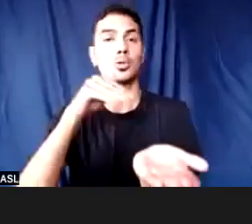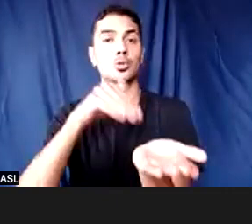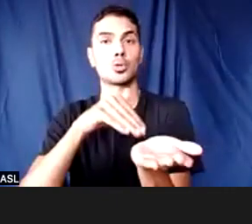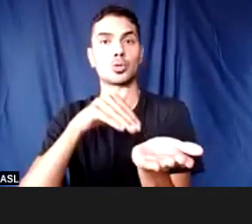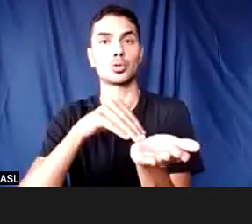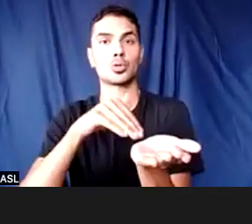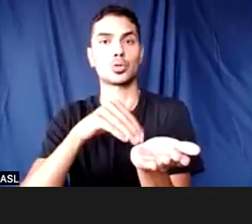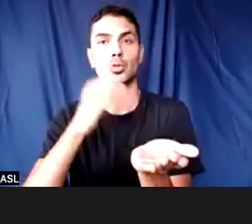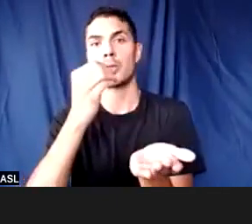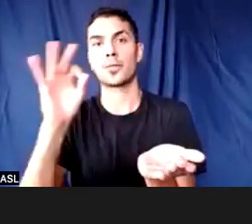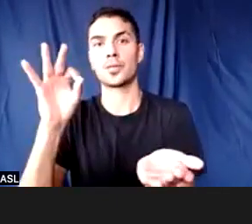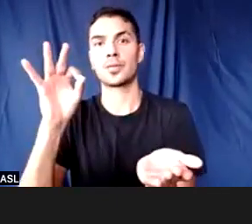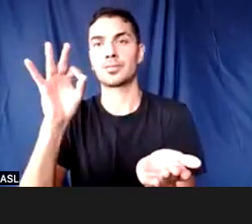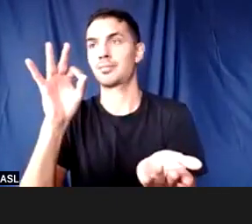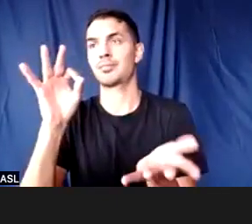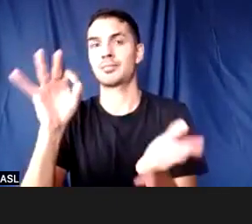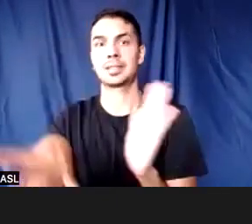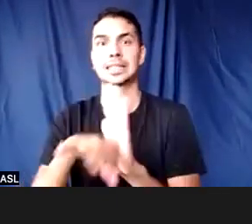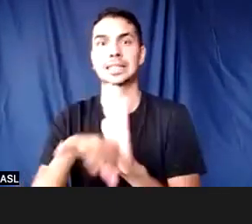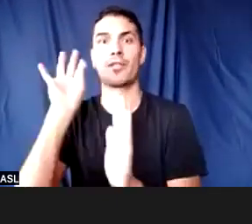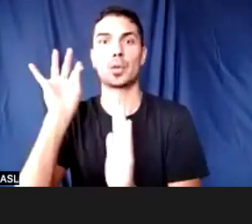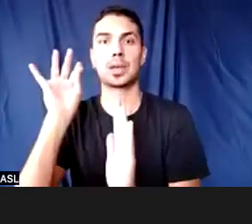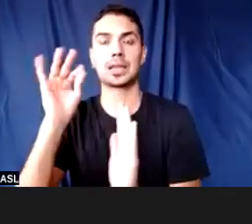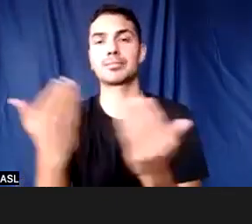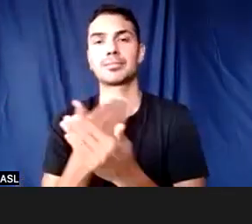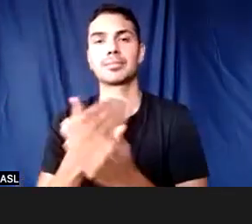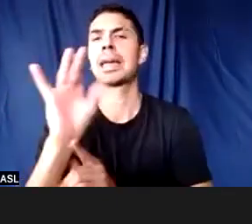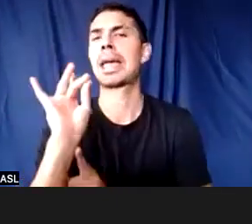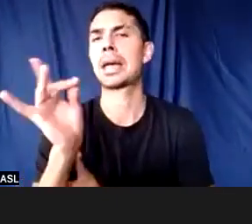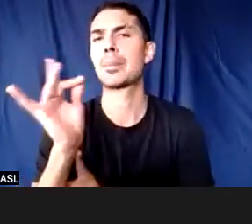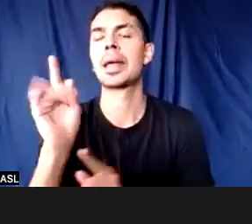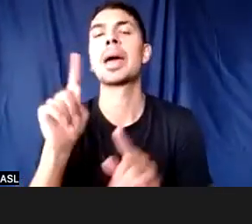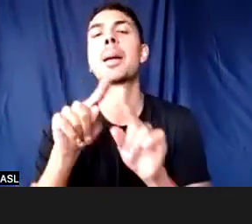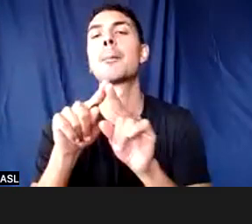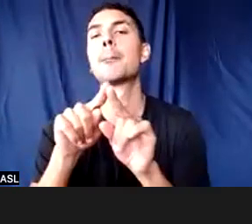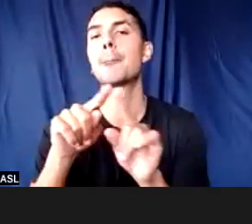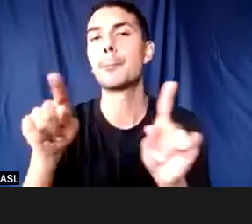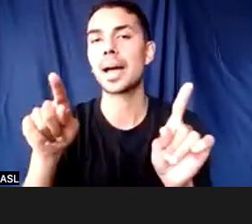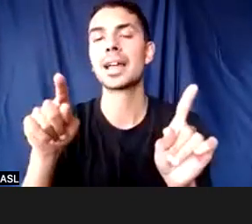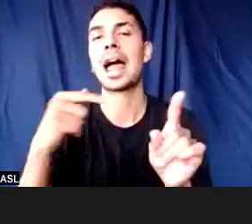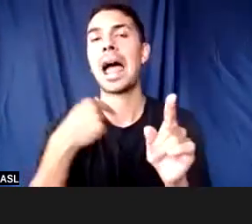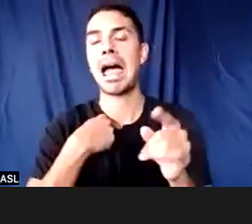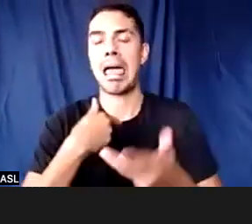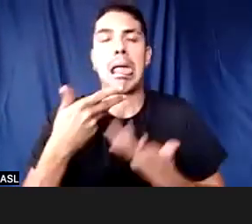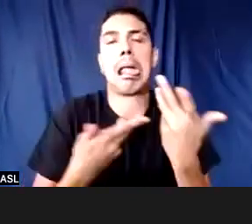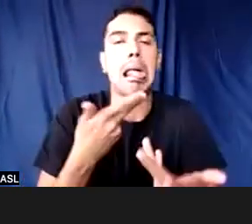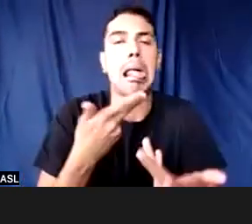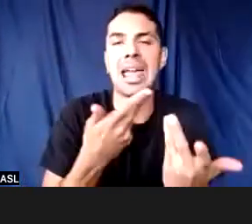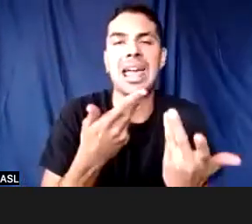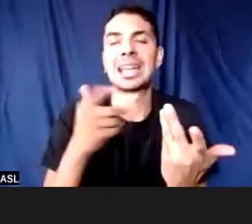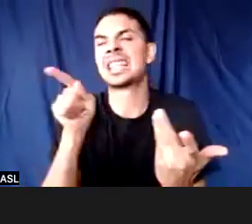demonstrates, we'll watch about 8 minutes of it, but it will say it way faster and way clearer than I could ever talk about the doctrine of